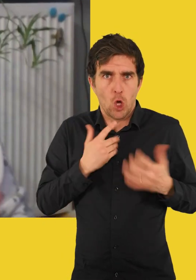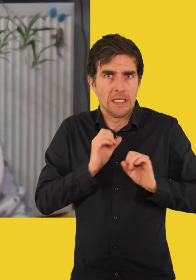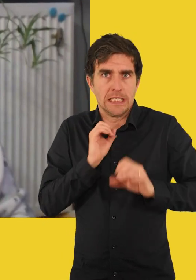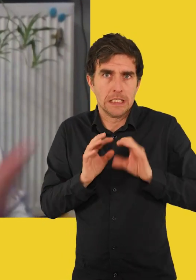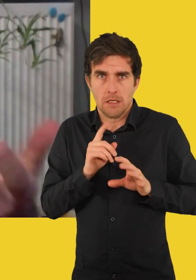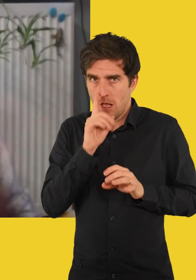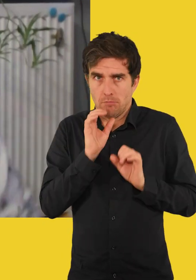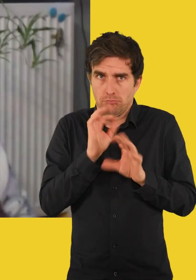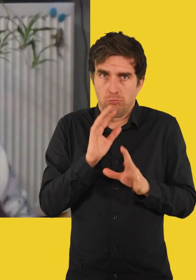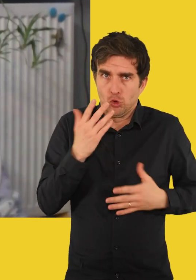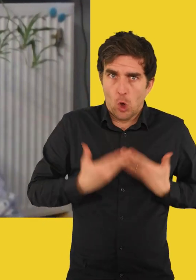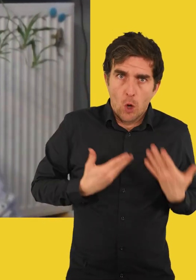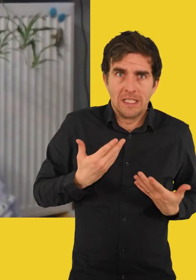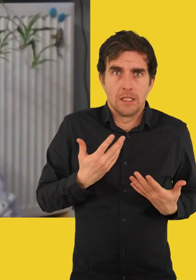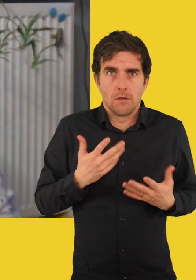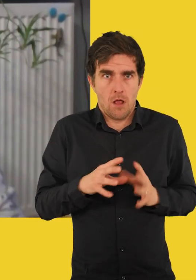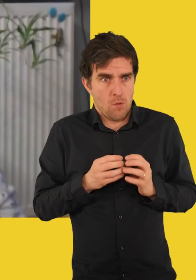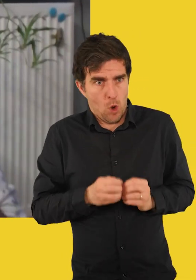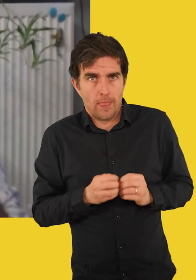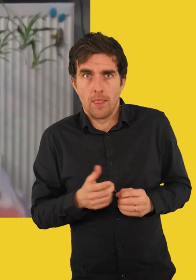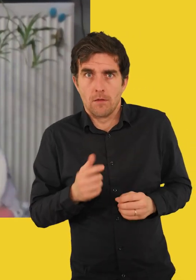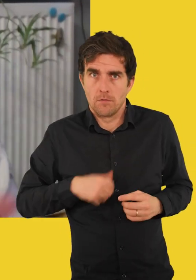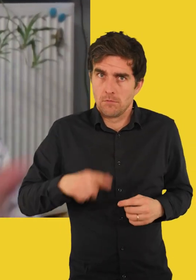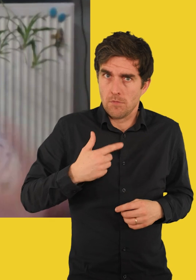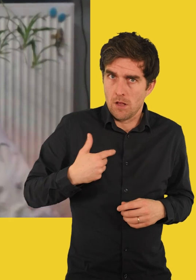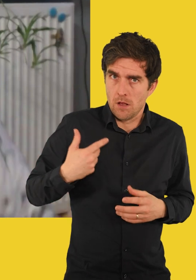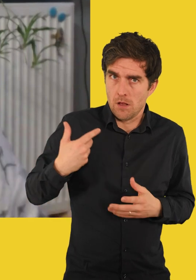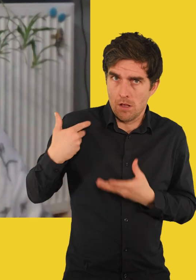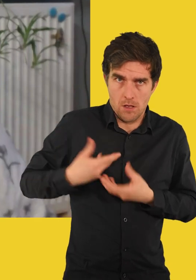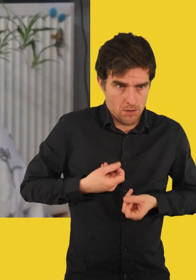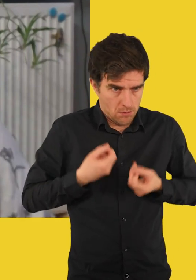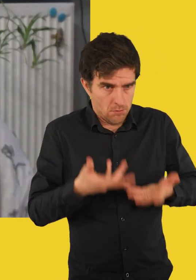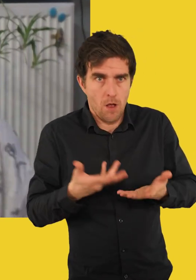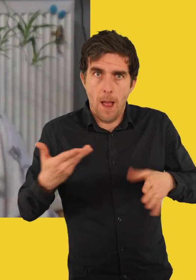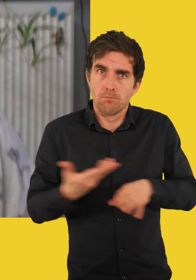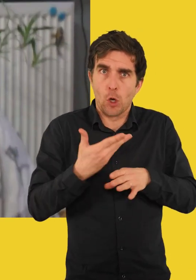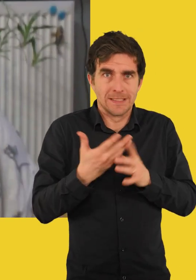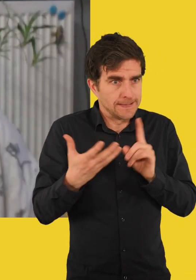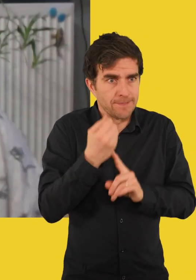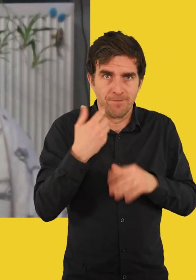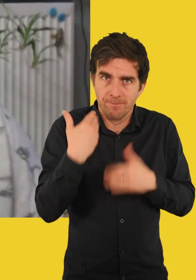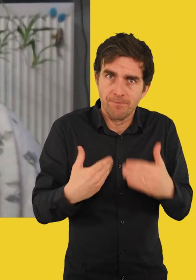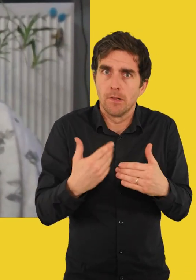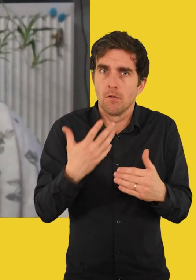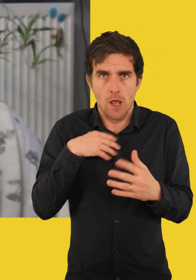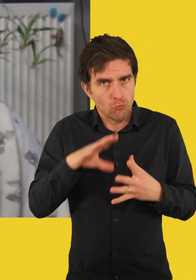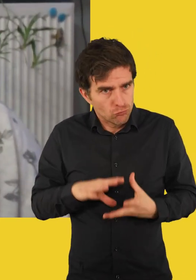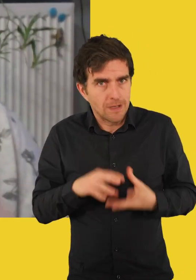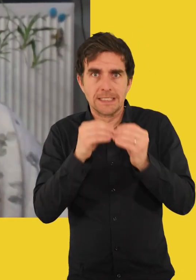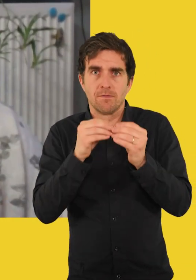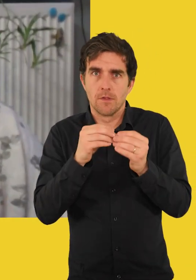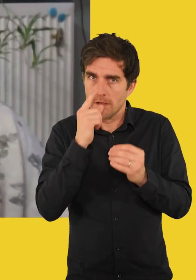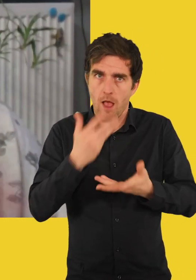the story that your worth is inherent to yourself rather than inherent to productivity. And taking a creative approach allows